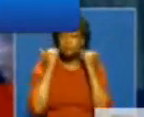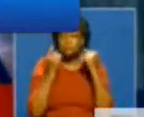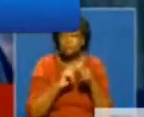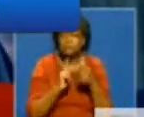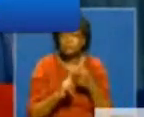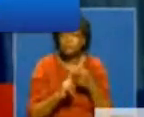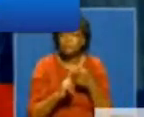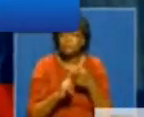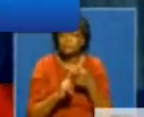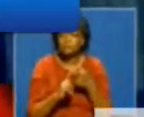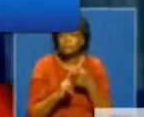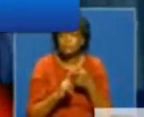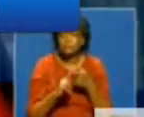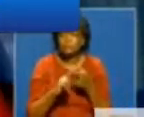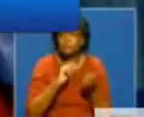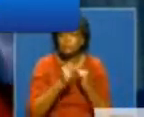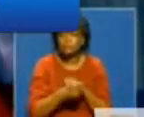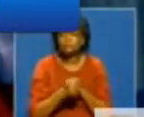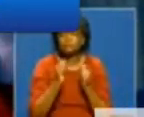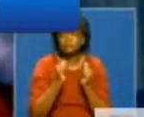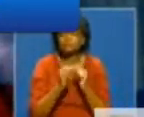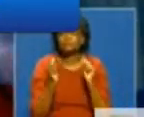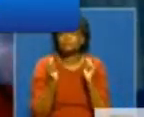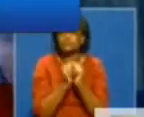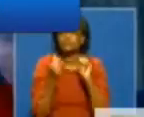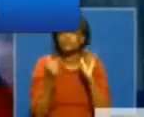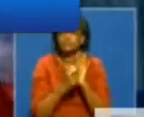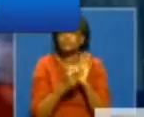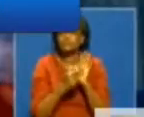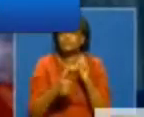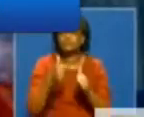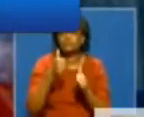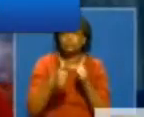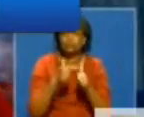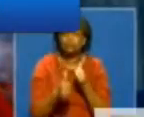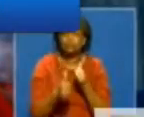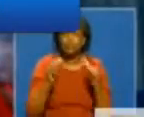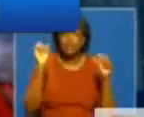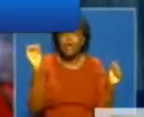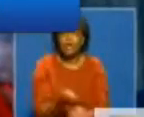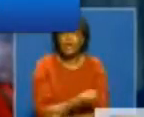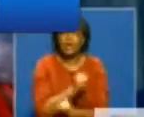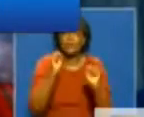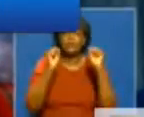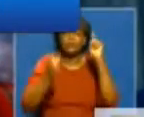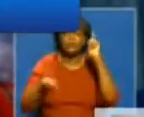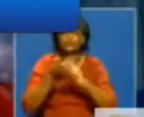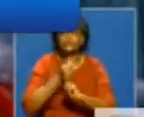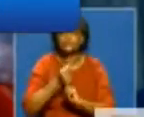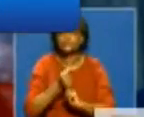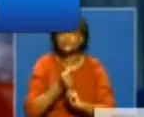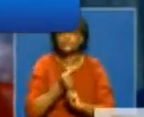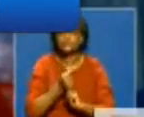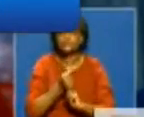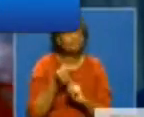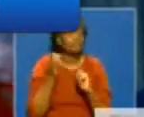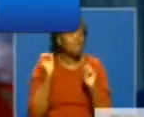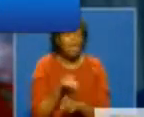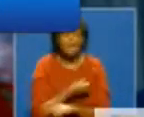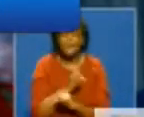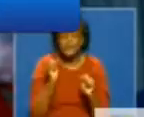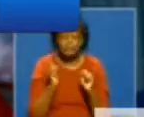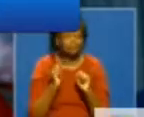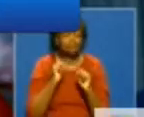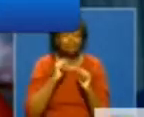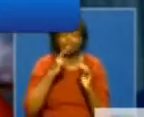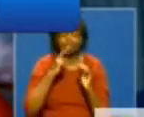replaces that with 10 points which are impossible to achieve. Completely impossible. And I'll go through them very fast. My